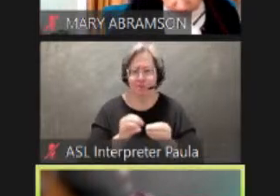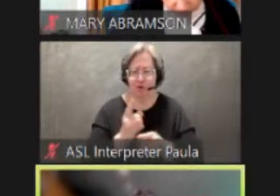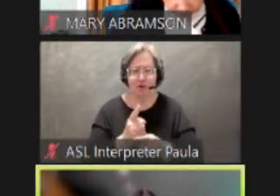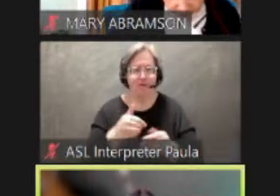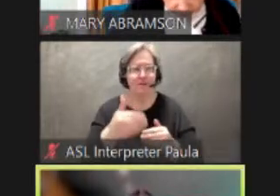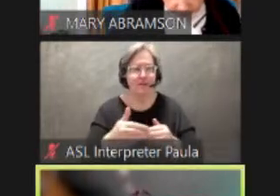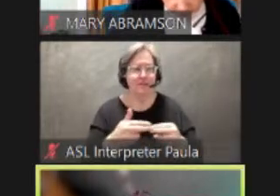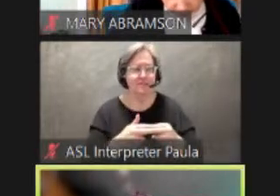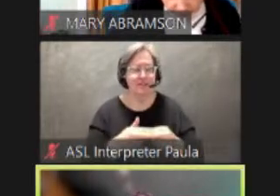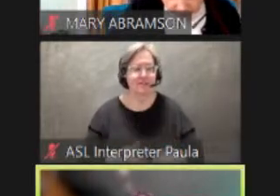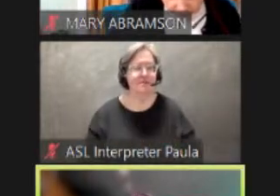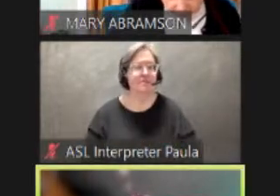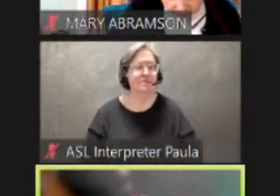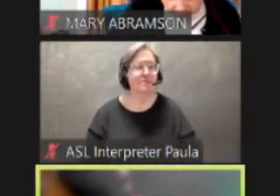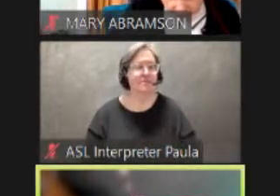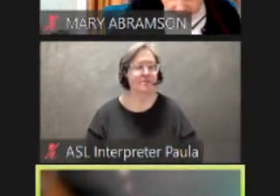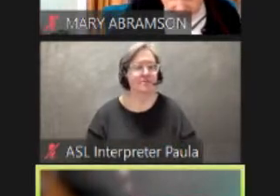slide.